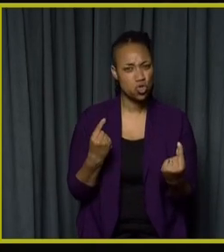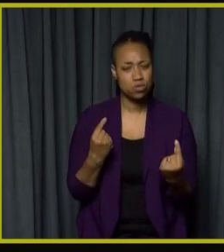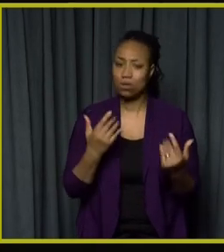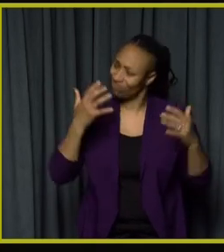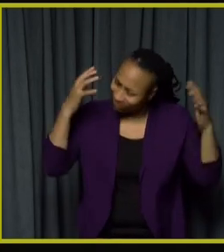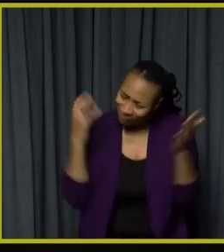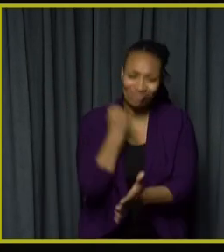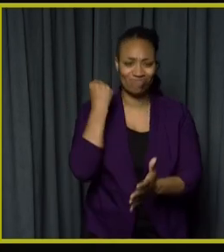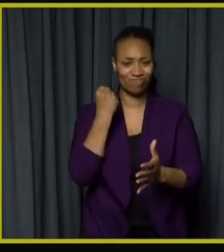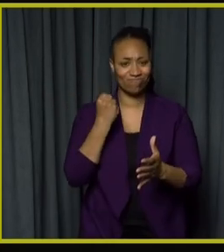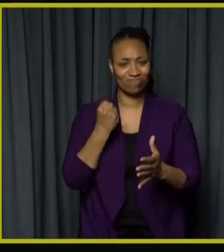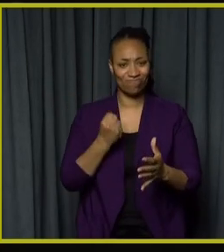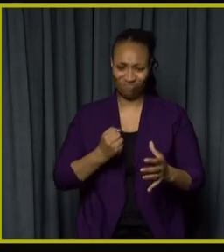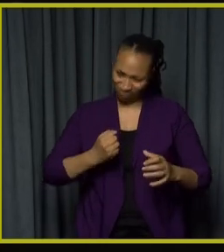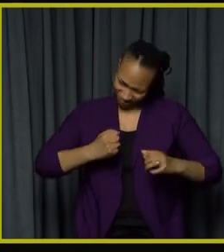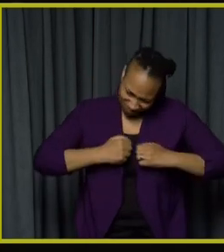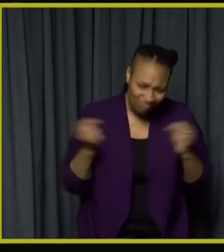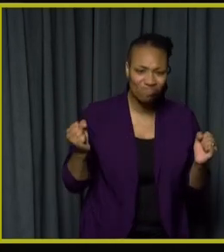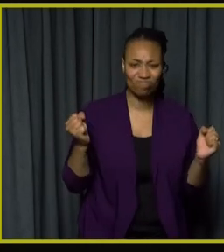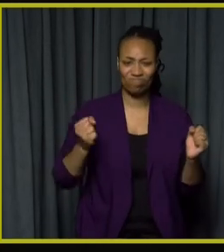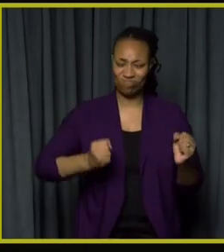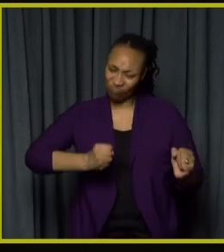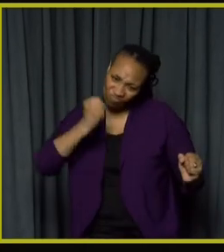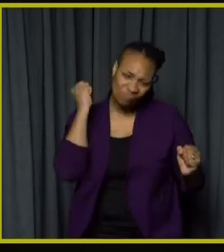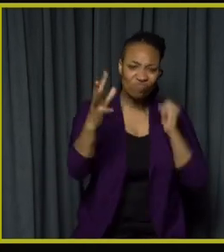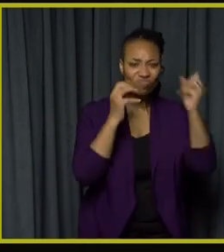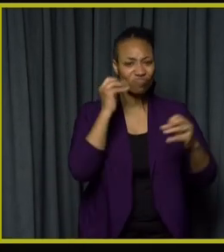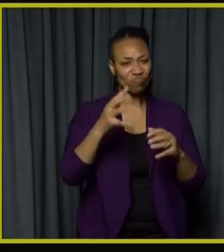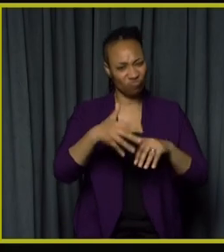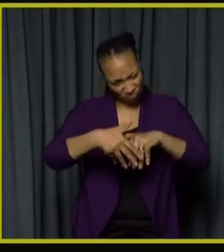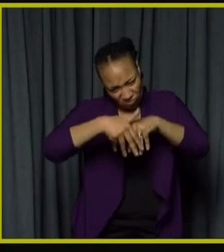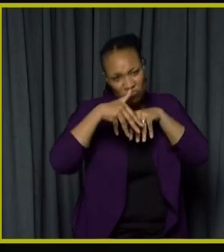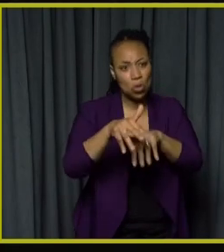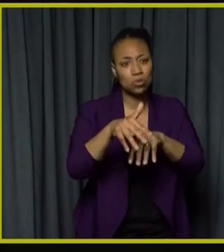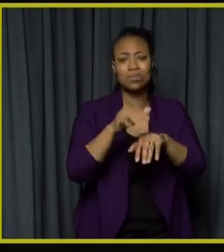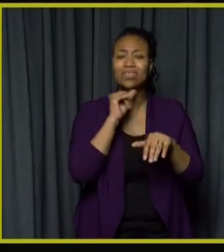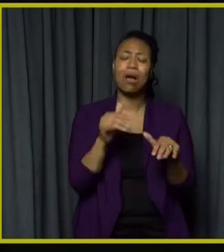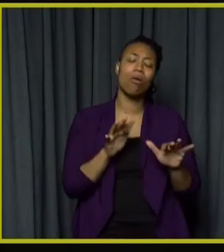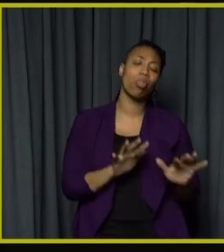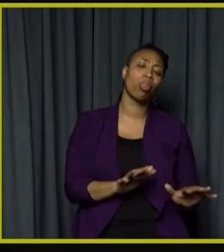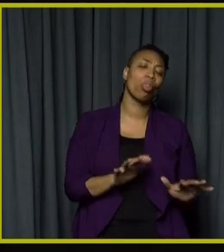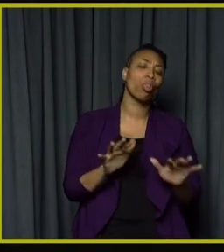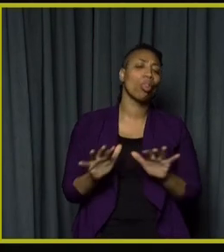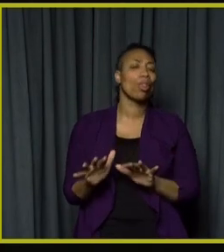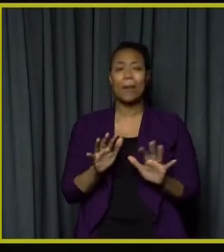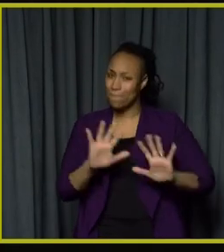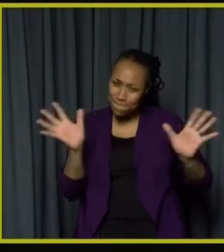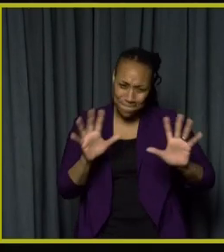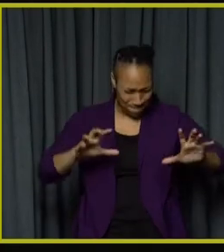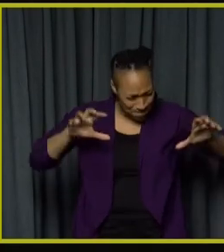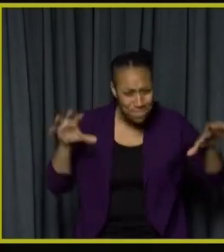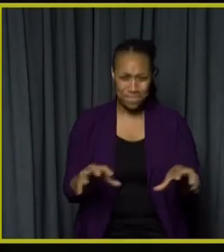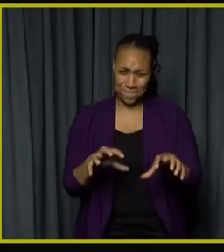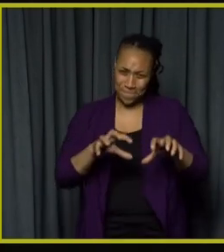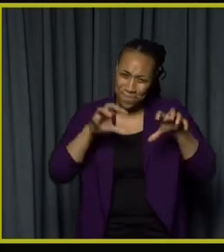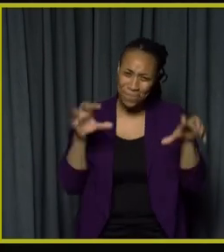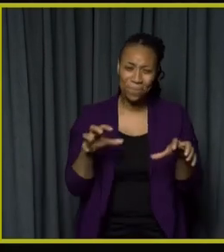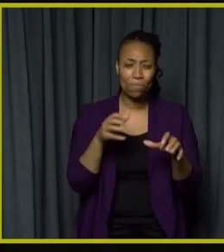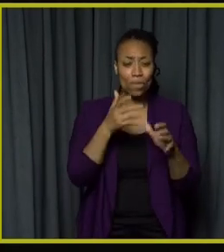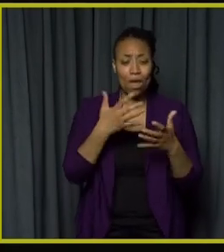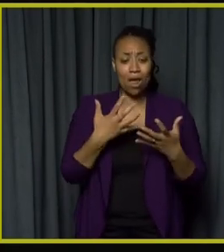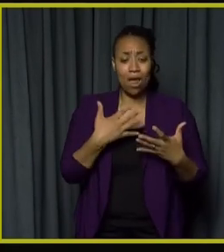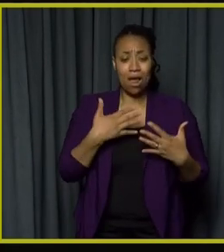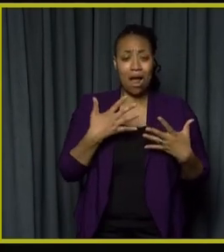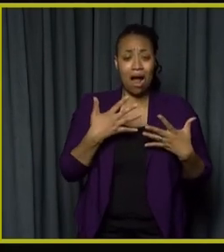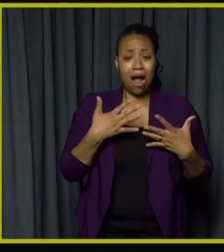last breath could come any moment. It's time to use every breath left in our bodies